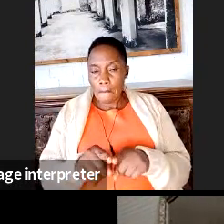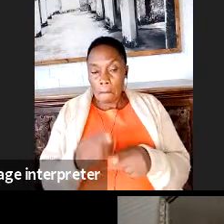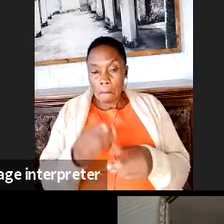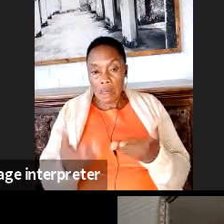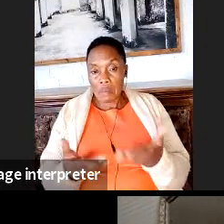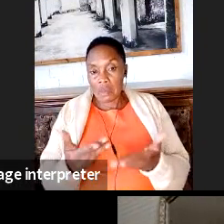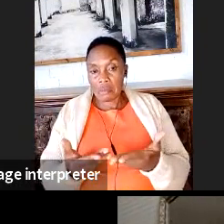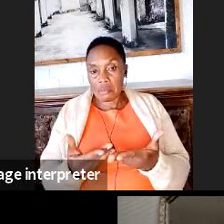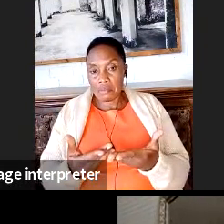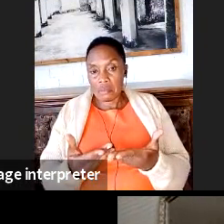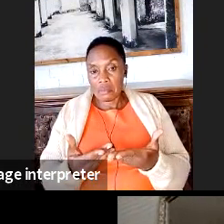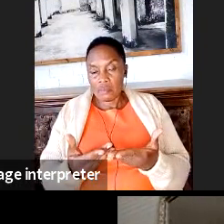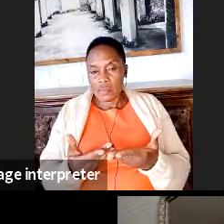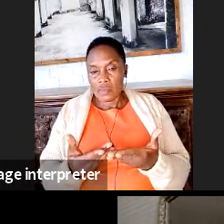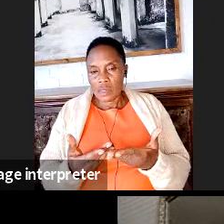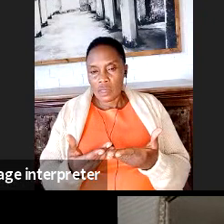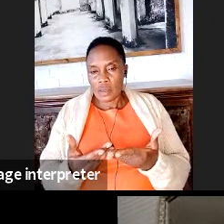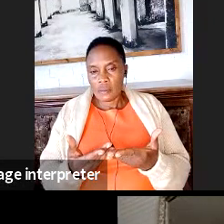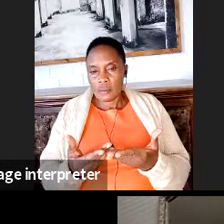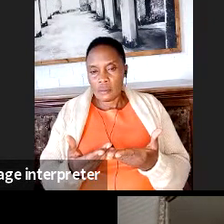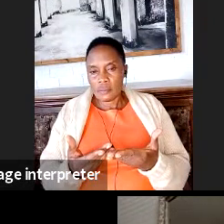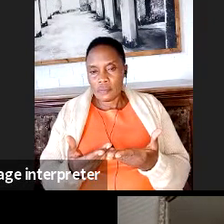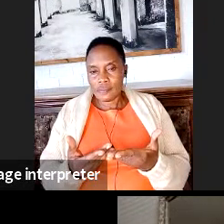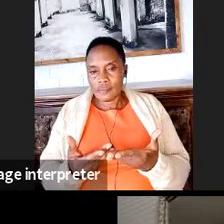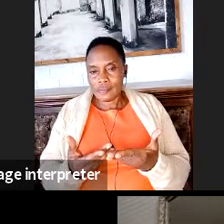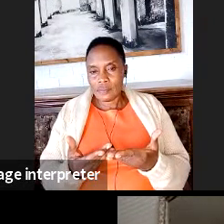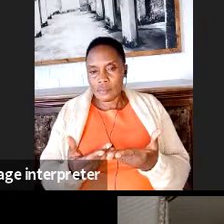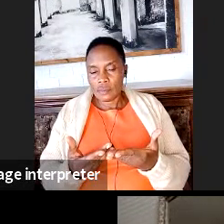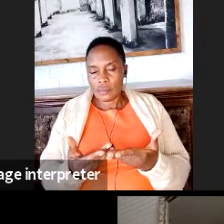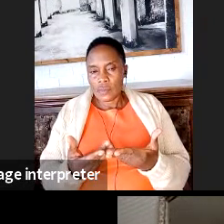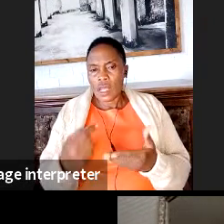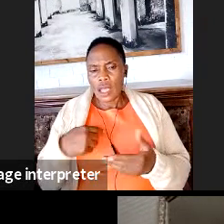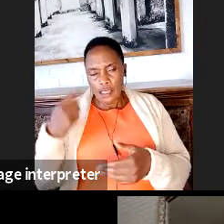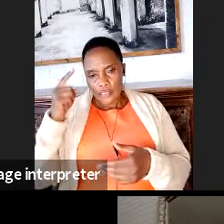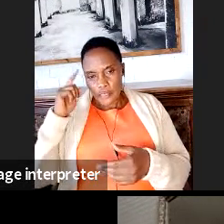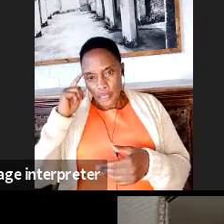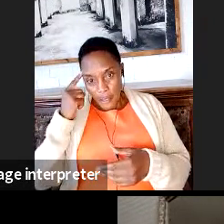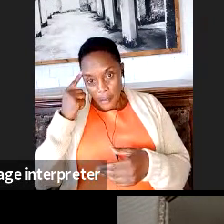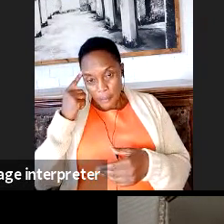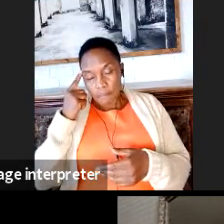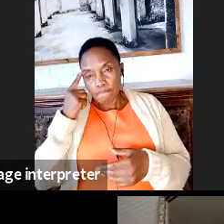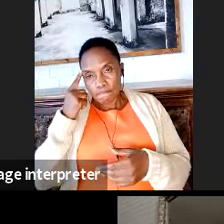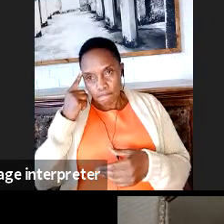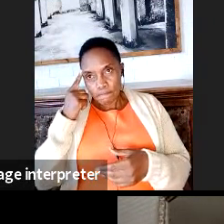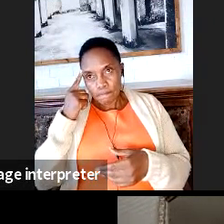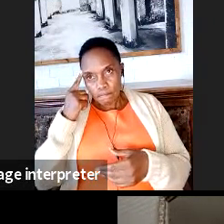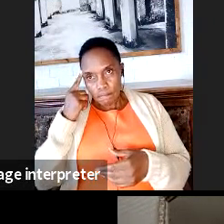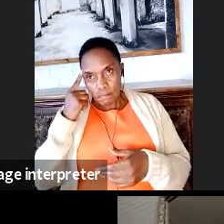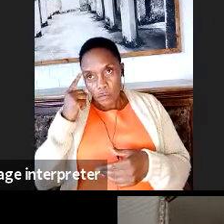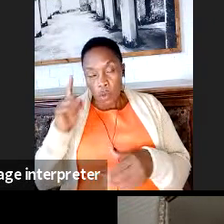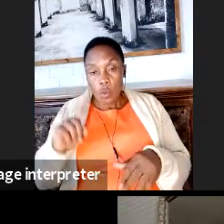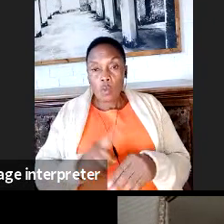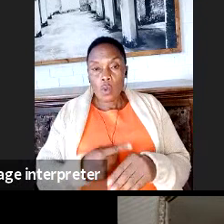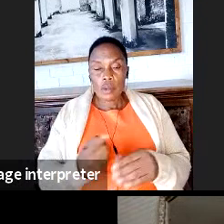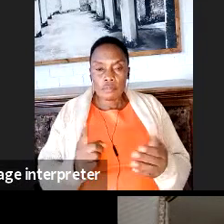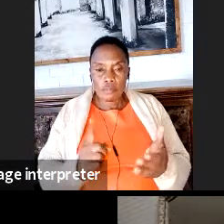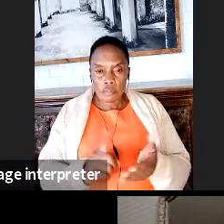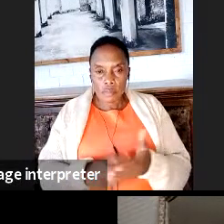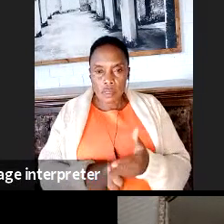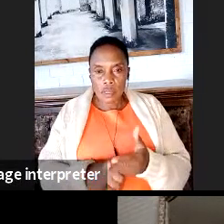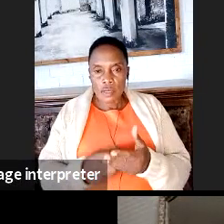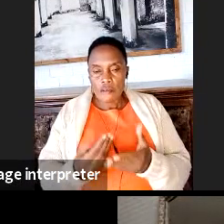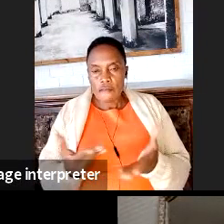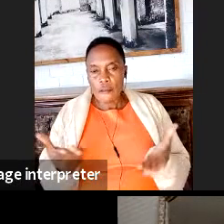records, they don't actually explicitly say it. So I think you and your GiveOne have really taken advantage of